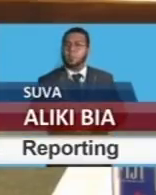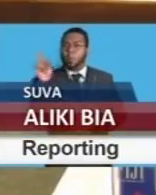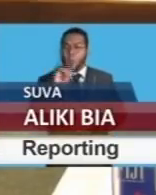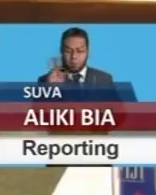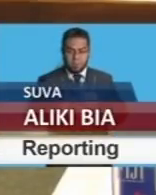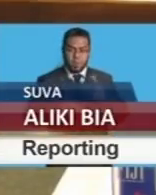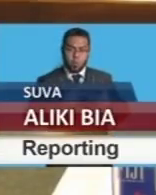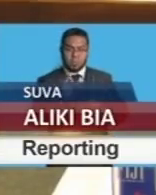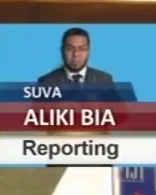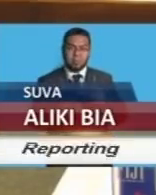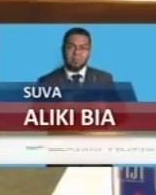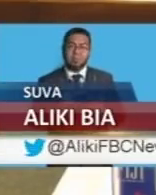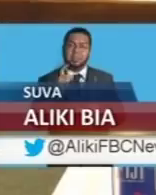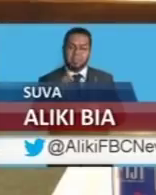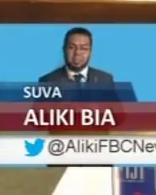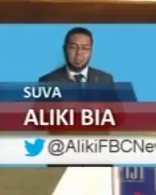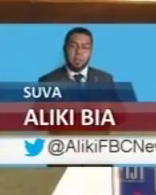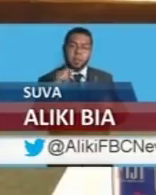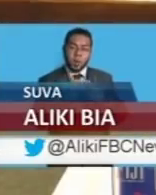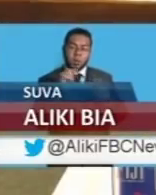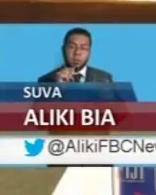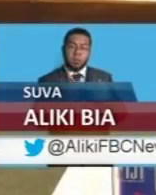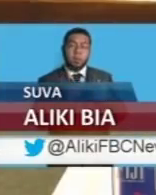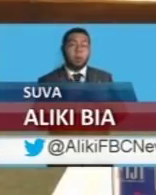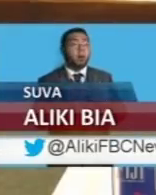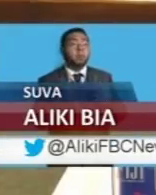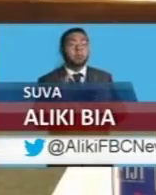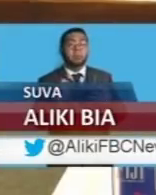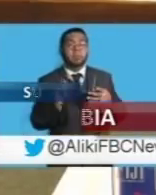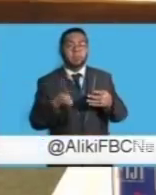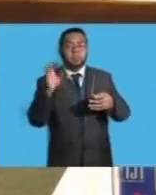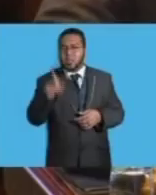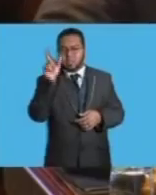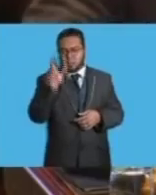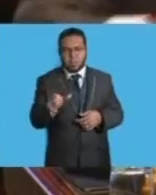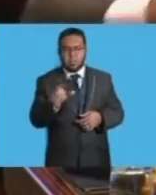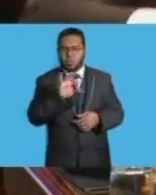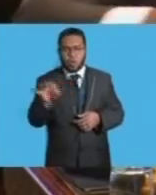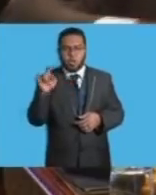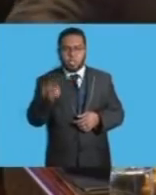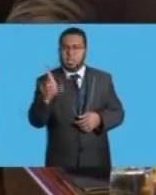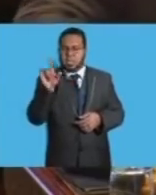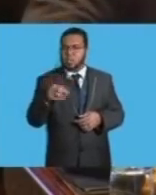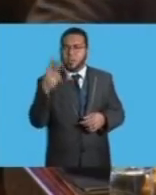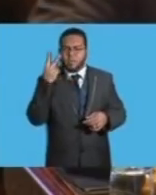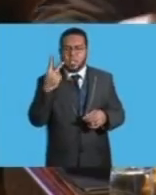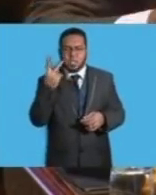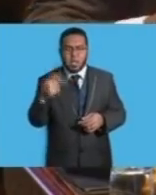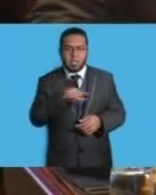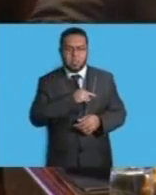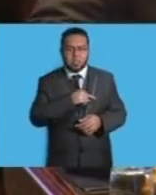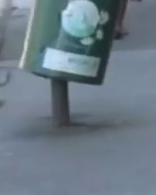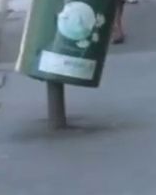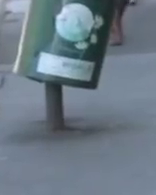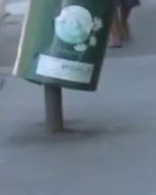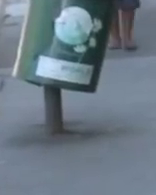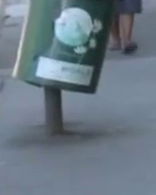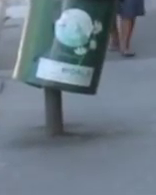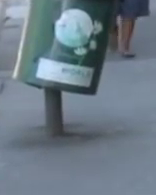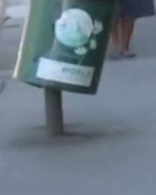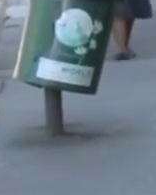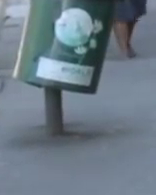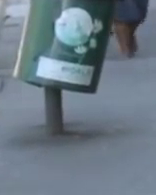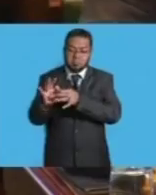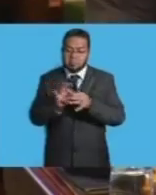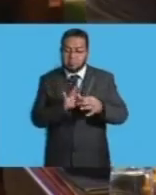Biman Prasad claims there was no transparency in selecting advisory councillors. However, Seruratu says this